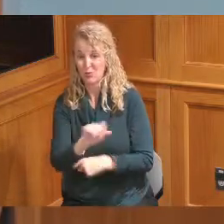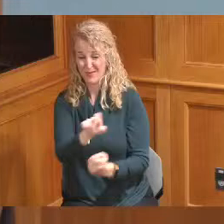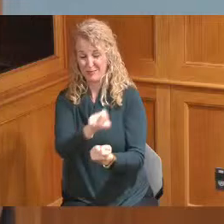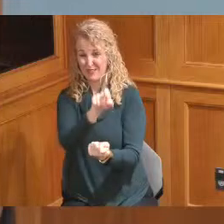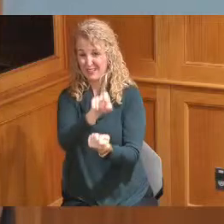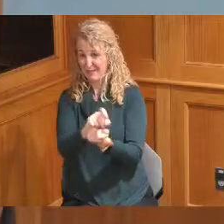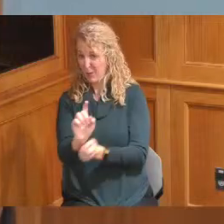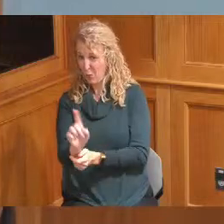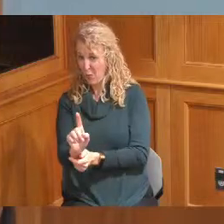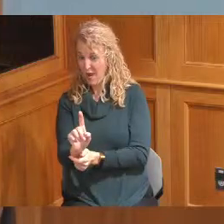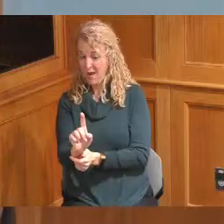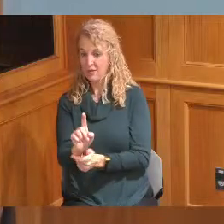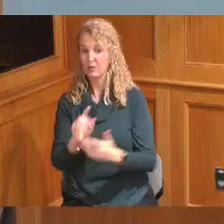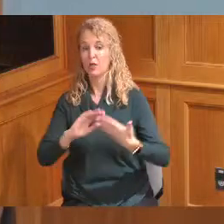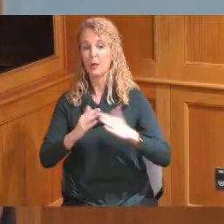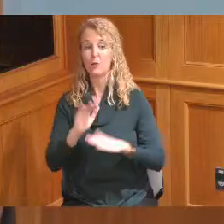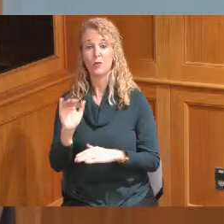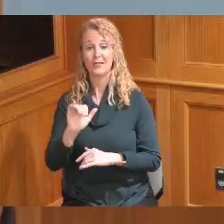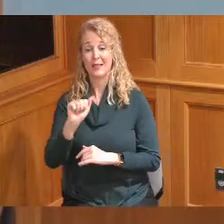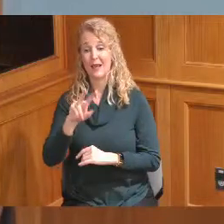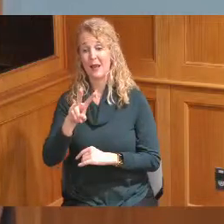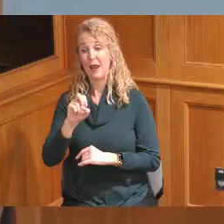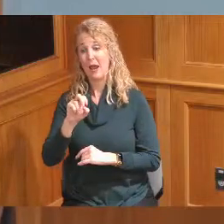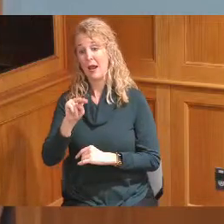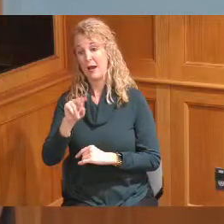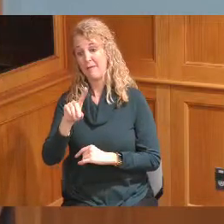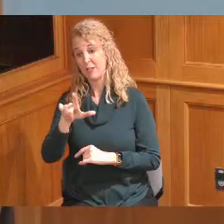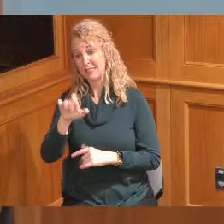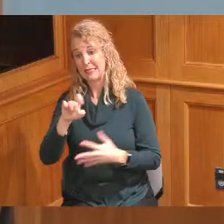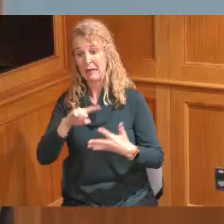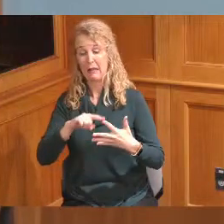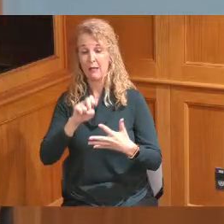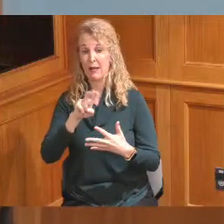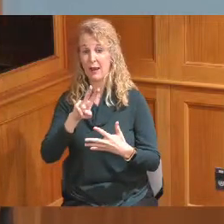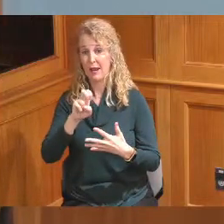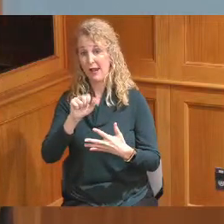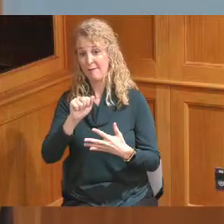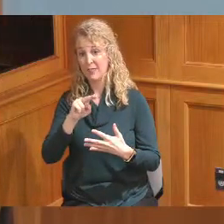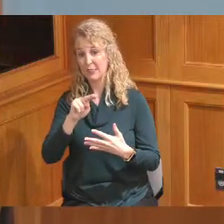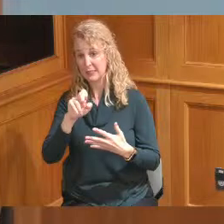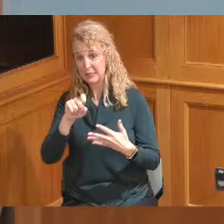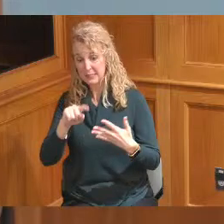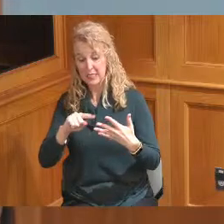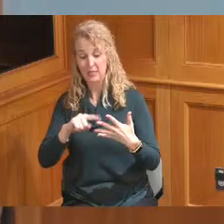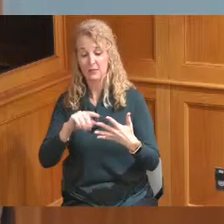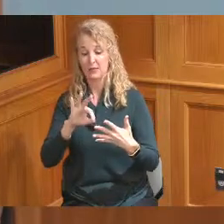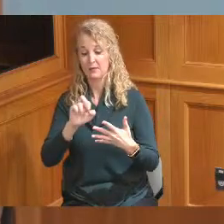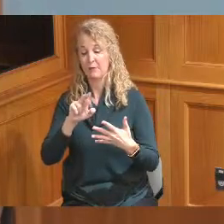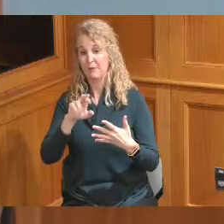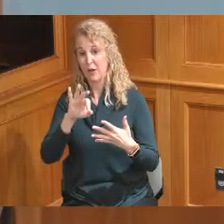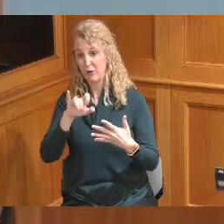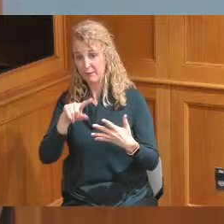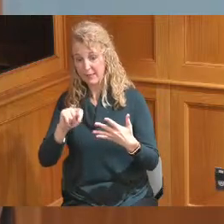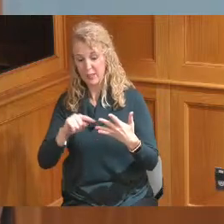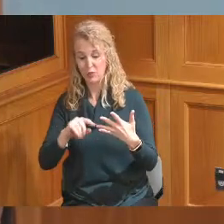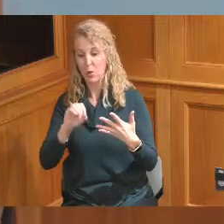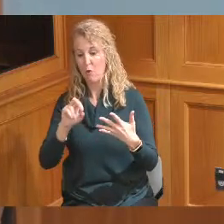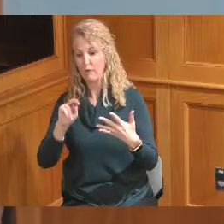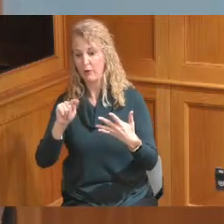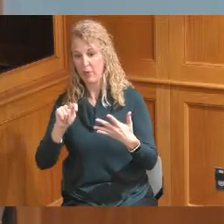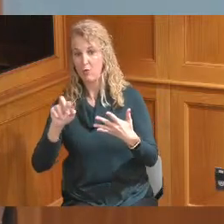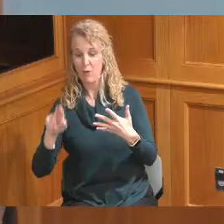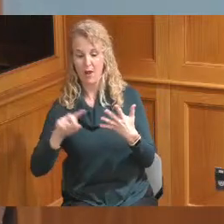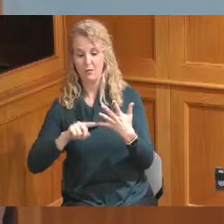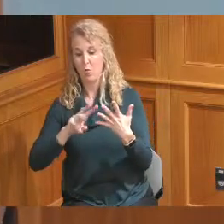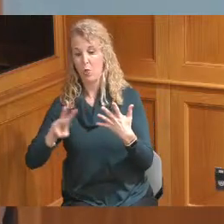particularly about communities like Avondale, Corryville, Evanston, Fairfield, Clifton Heights, Mount Auburn, Over the Rhine, Walnut, West